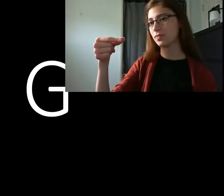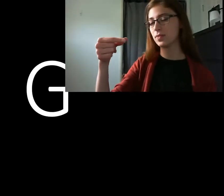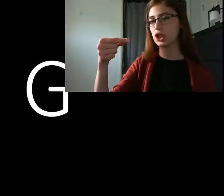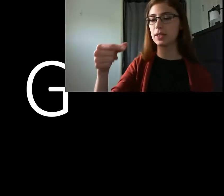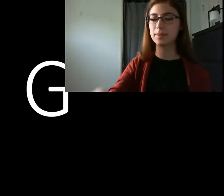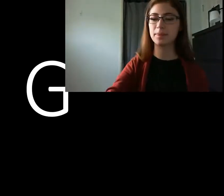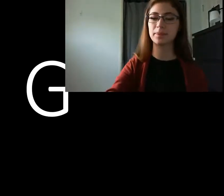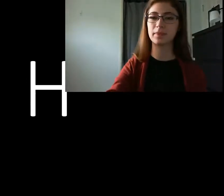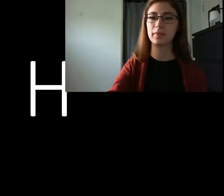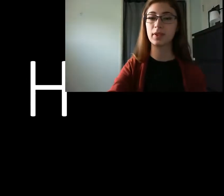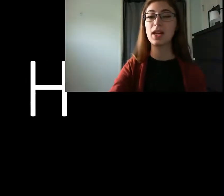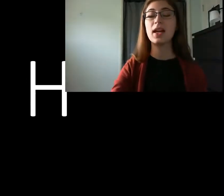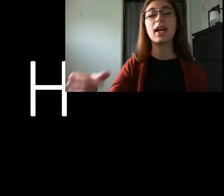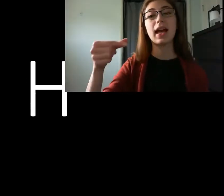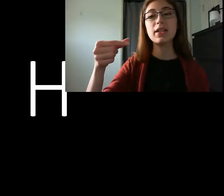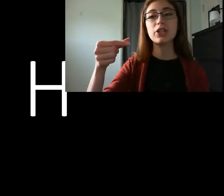G.